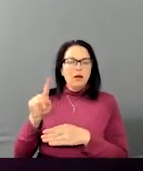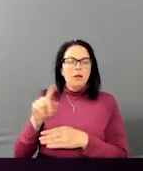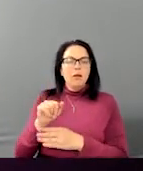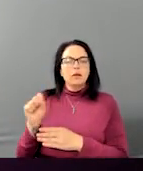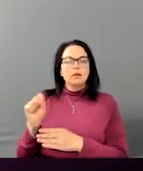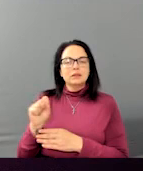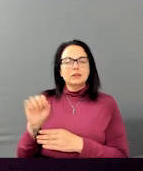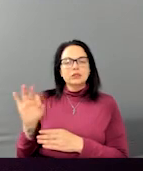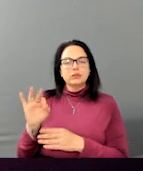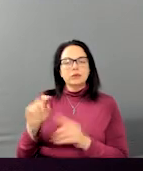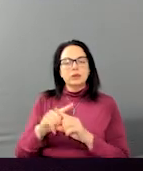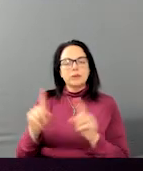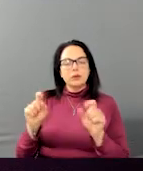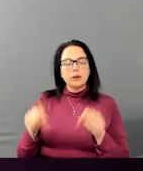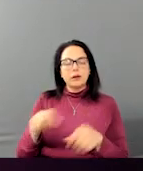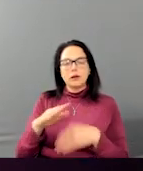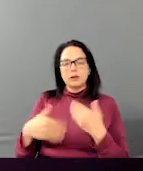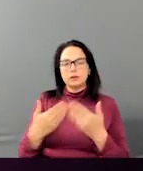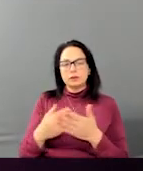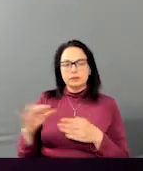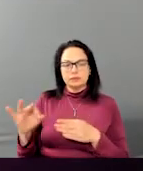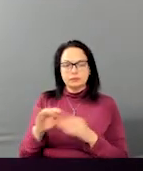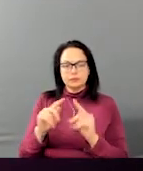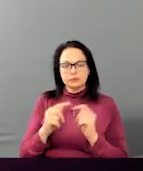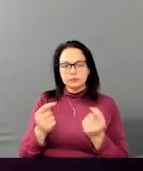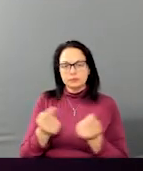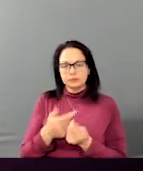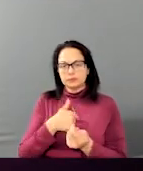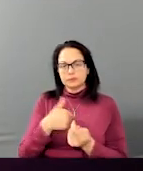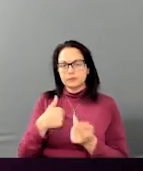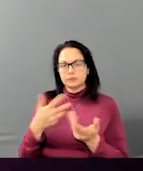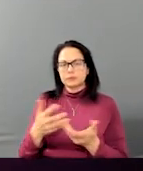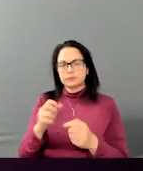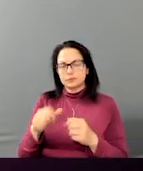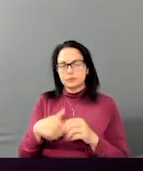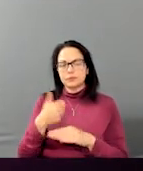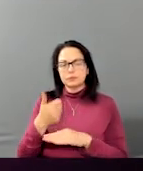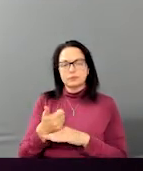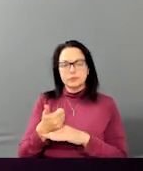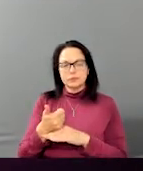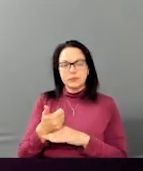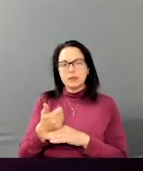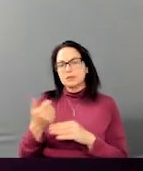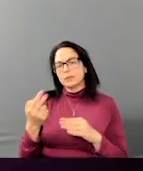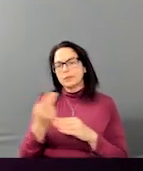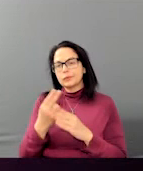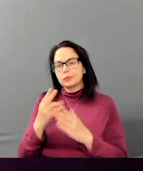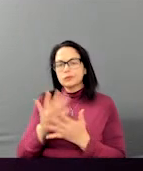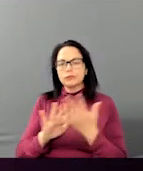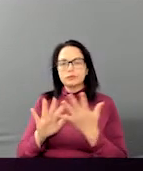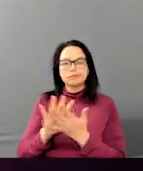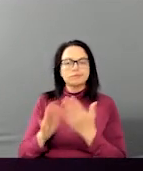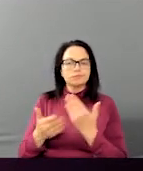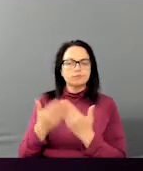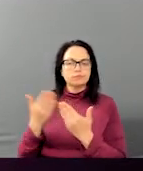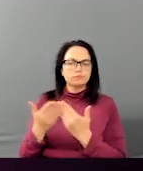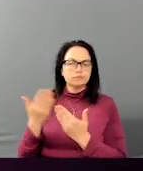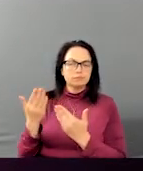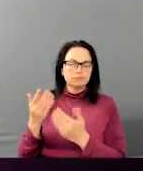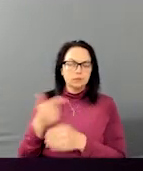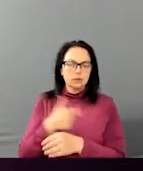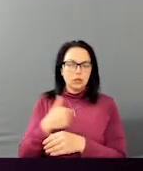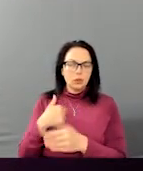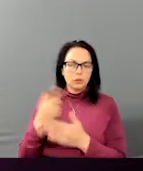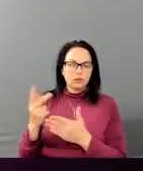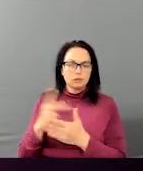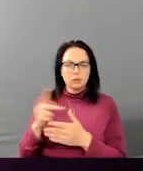we enable all of the feature teams to be able to build amazing user interfaces that they do. So we primarily